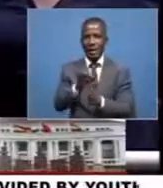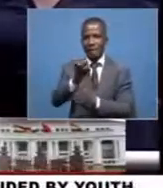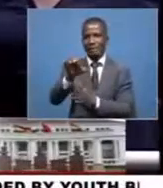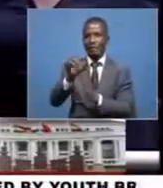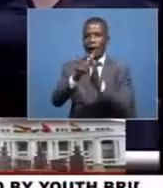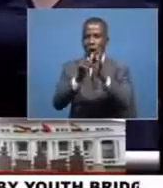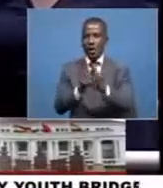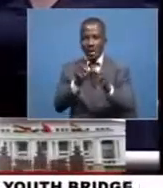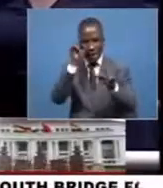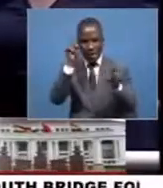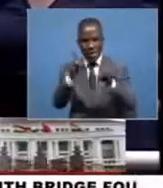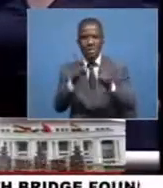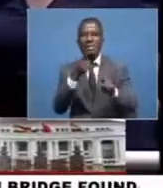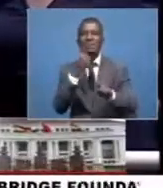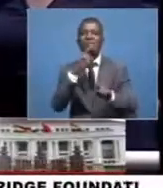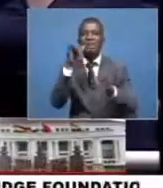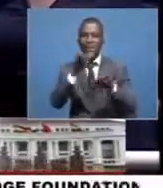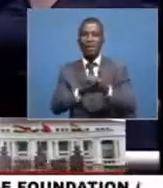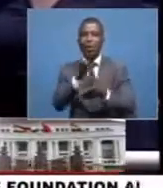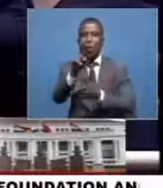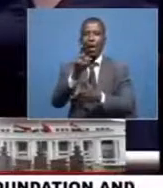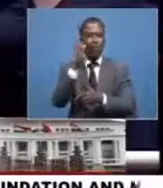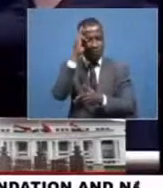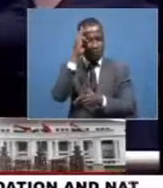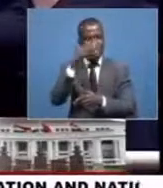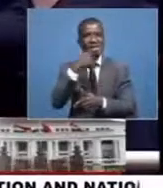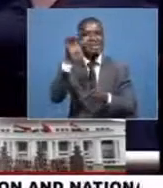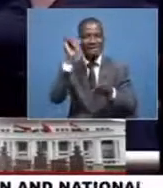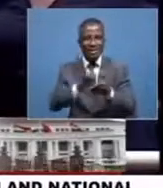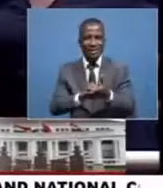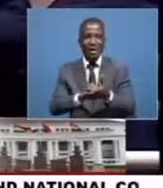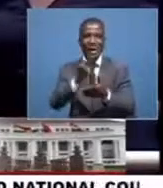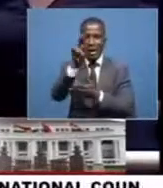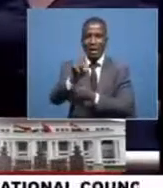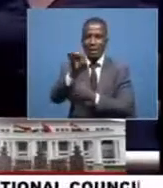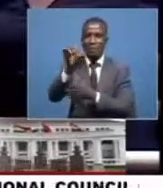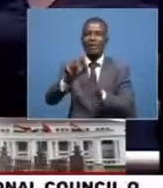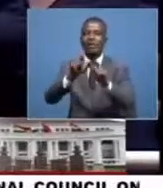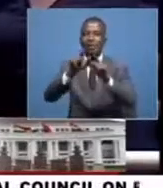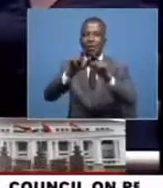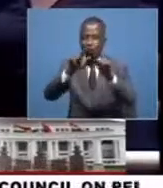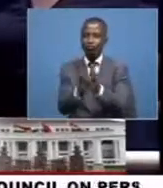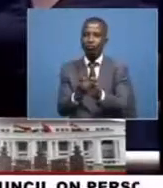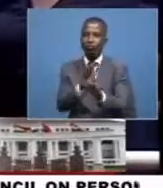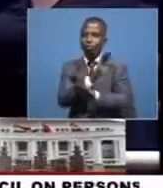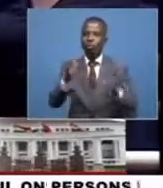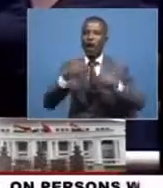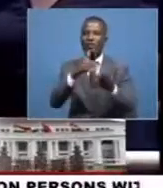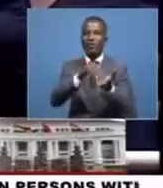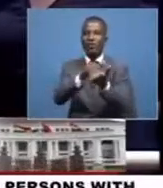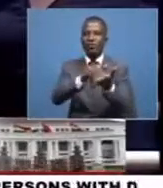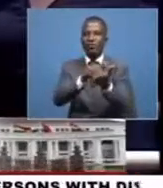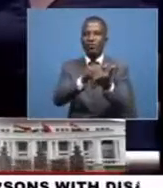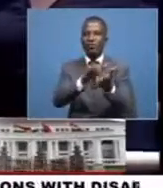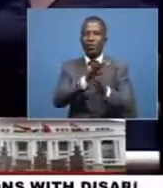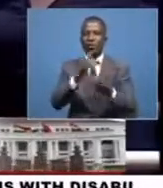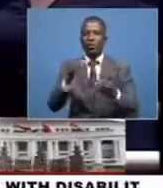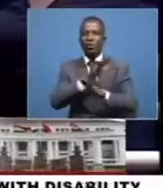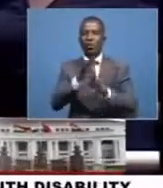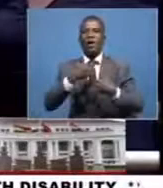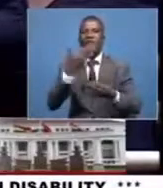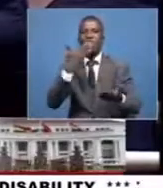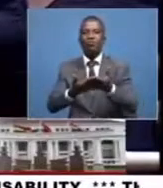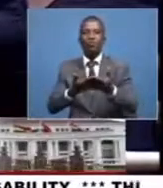second respondents, one of the reasons they gave was that the petitioner had not made a case strong enough to warrant